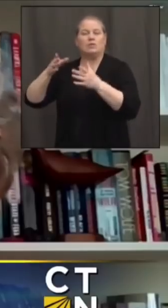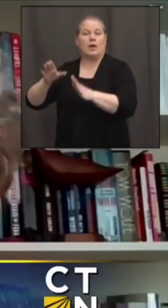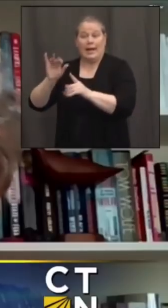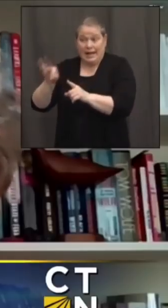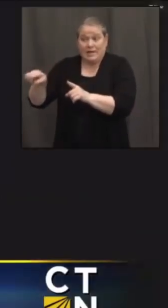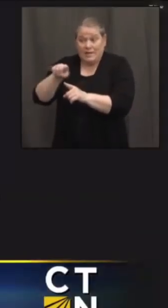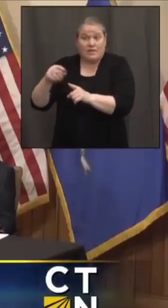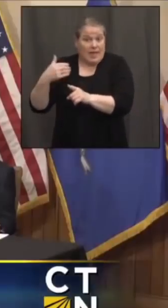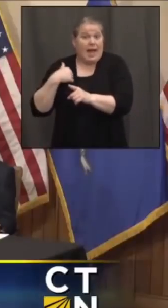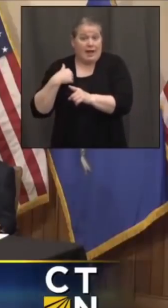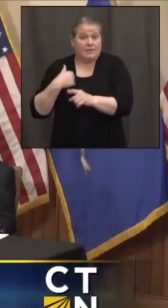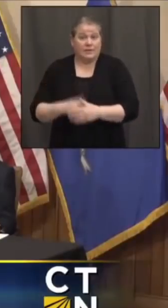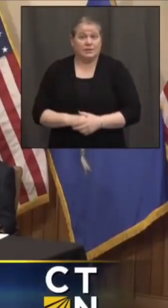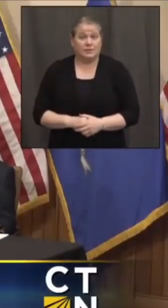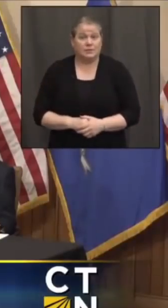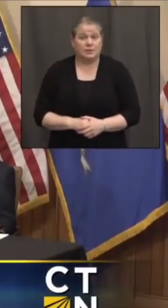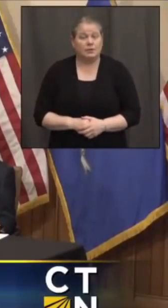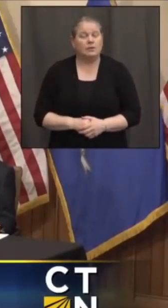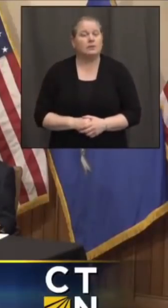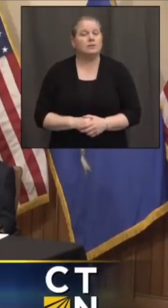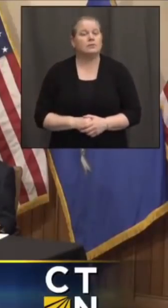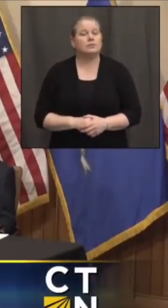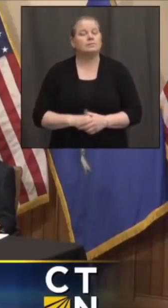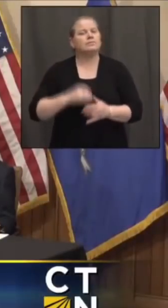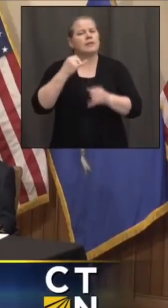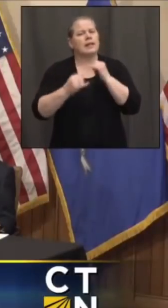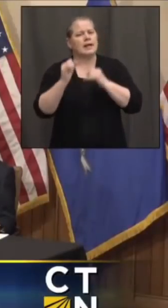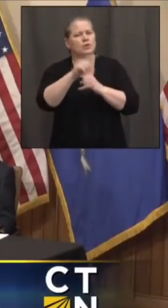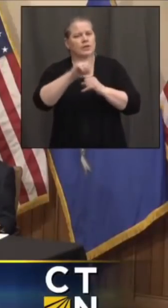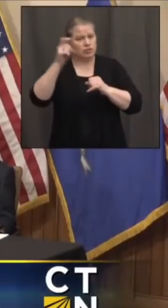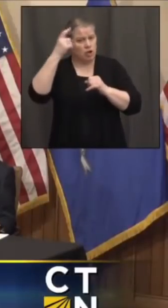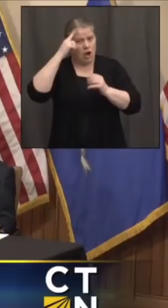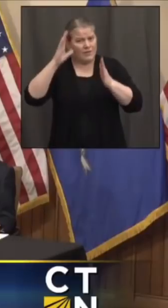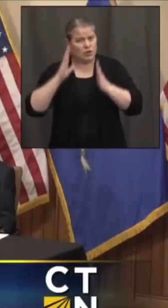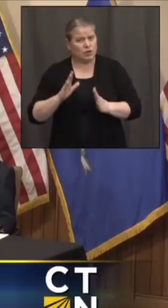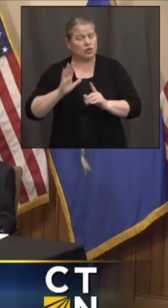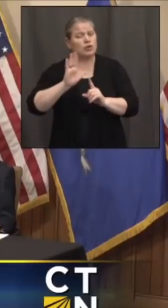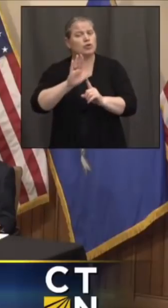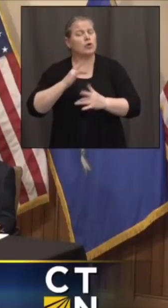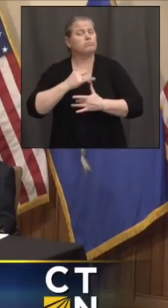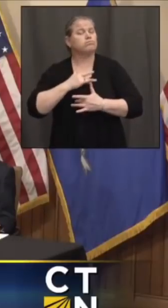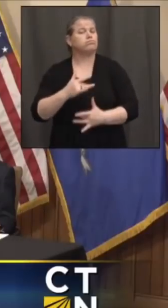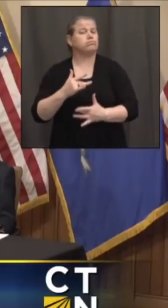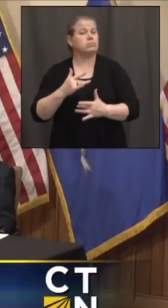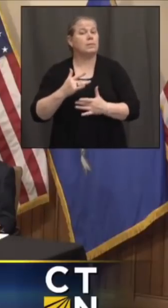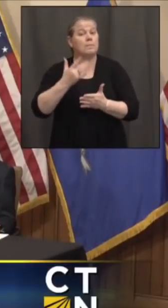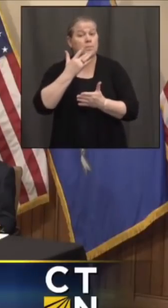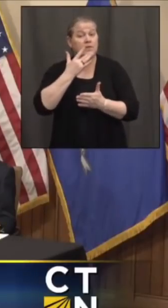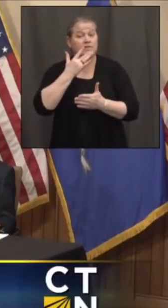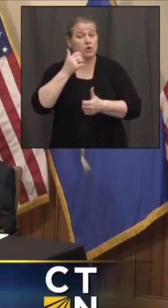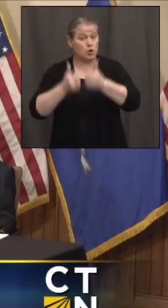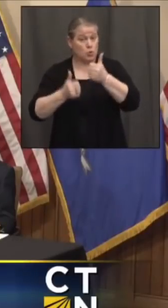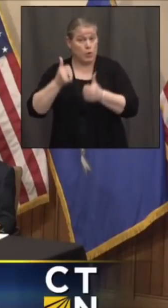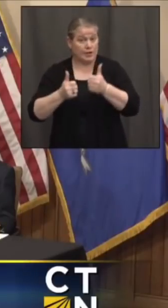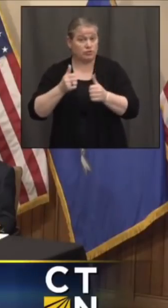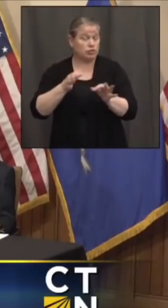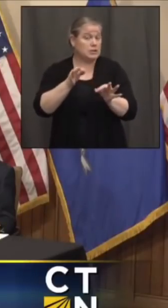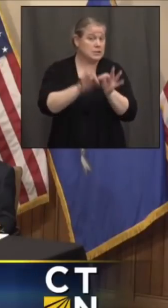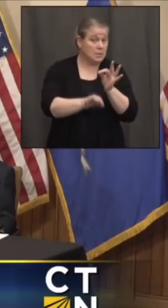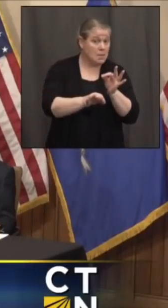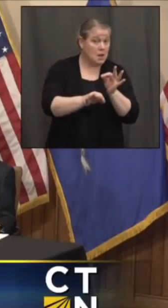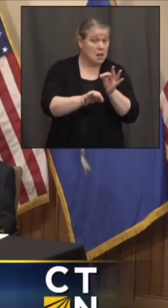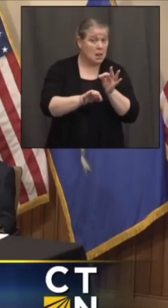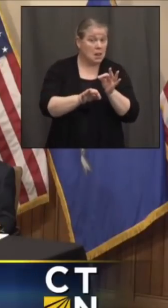underlying. Last question, Governor. What's your inclination as far as simplicity versus having people prove they have